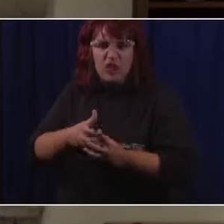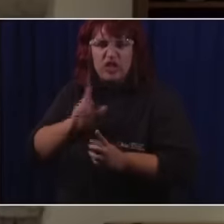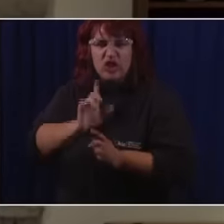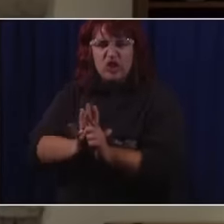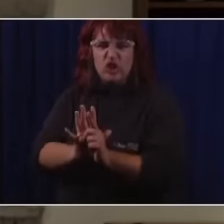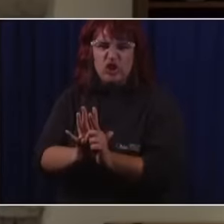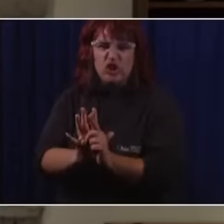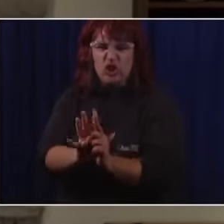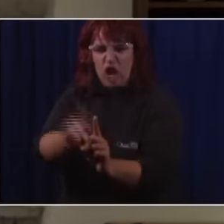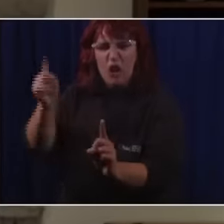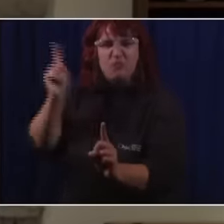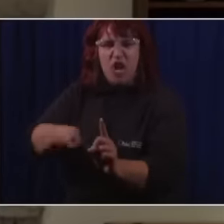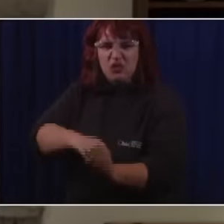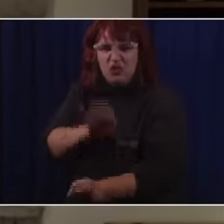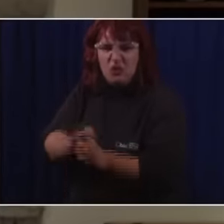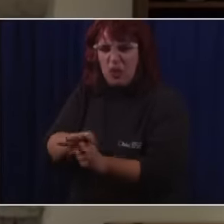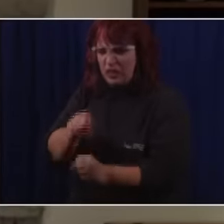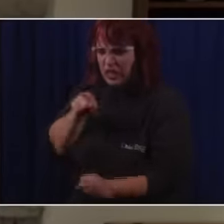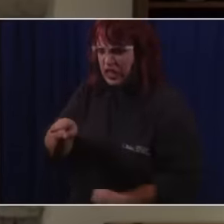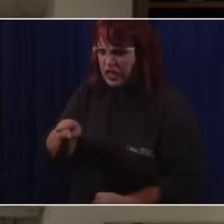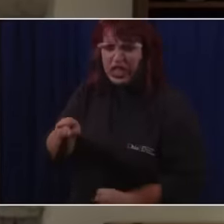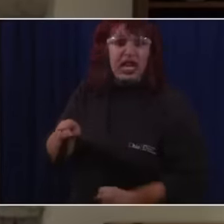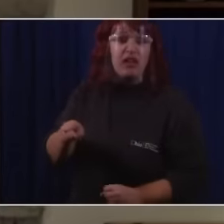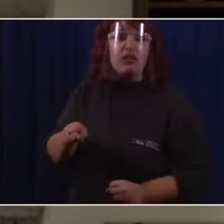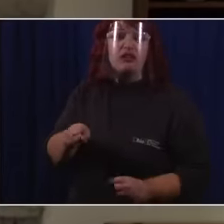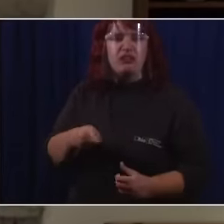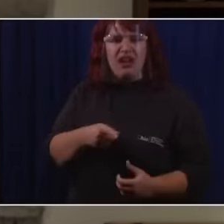if certain justices are elected? Thanks.